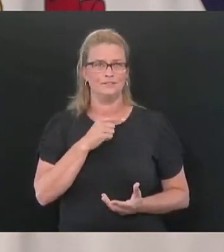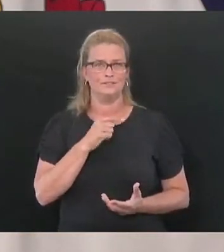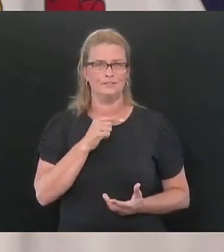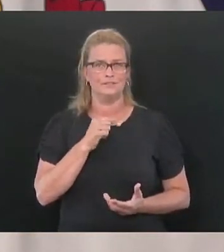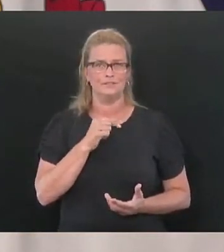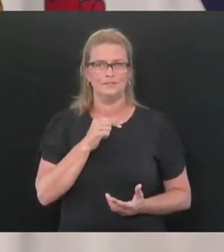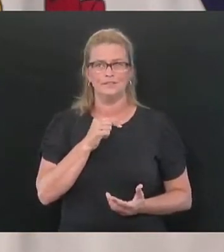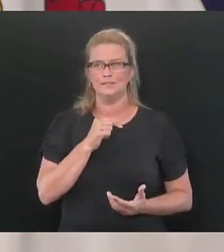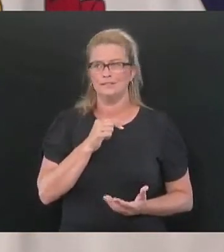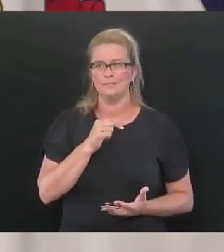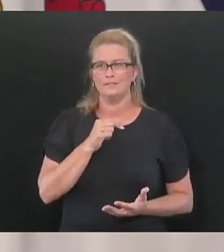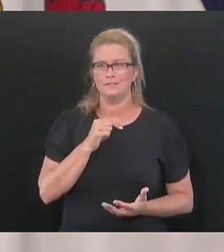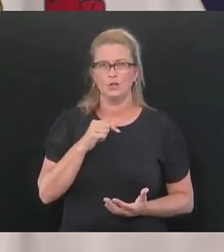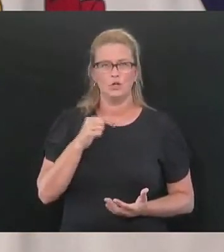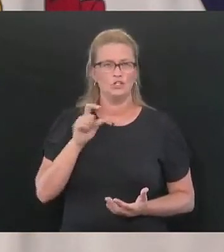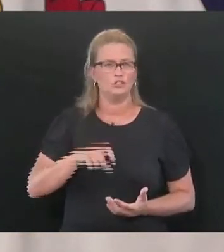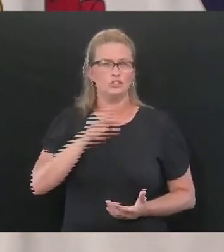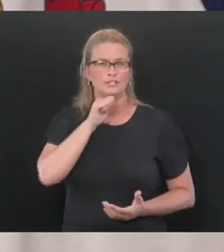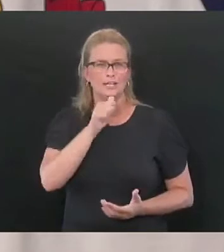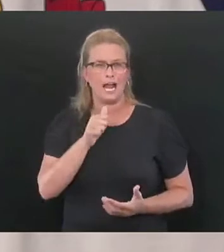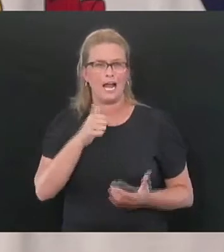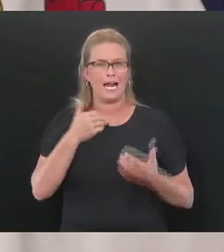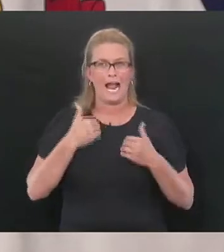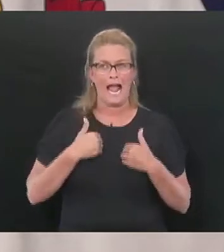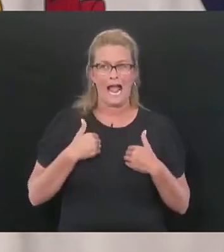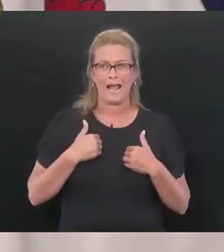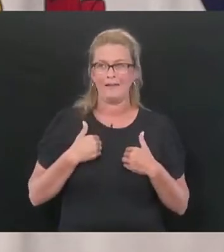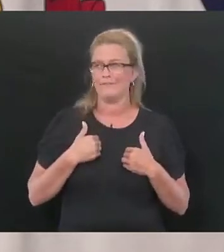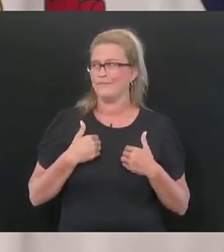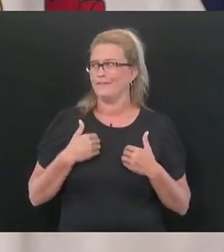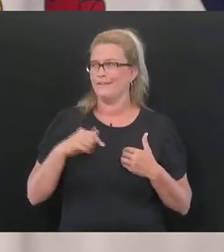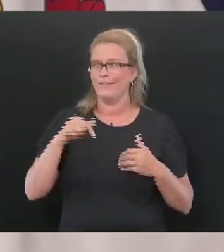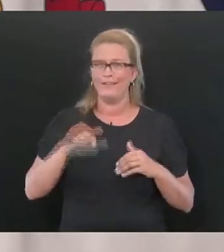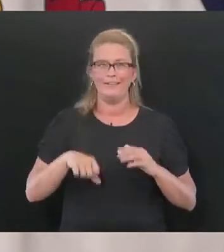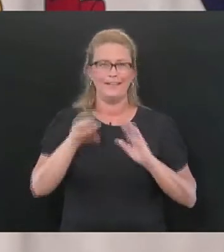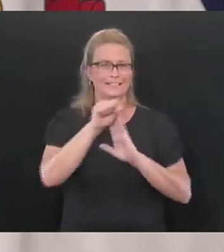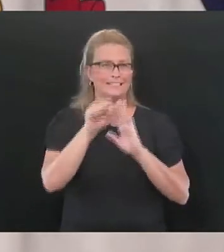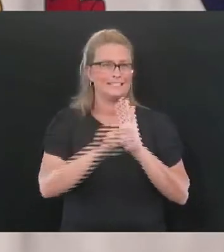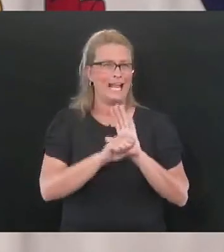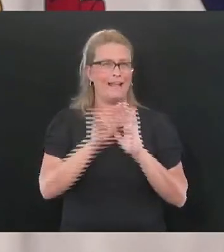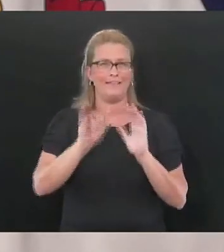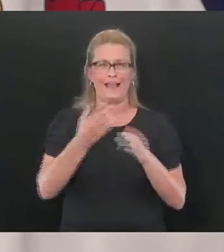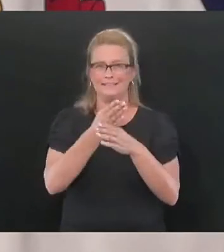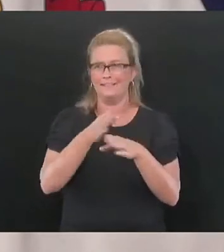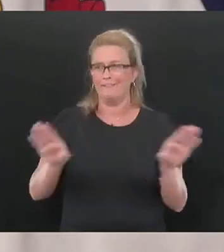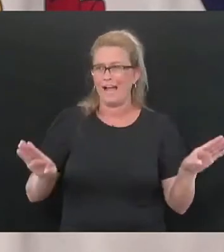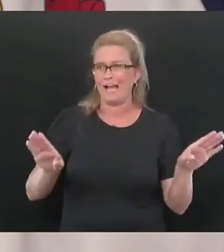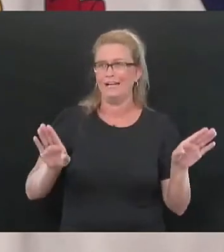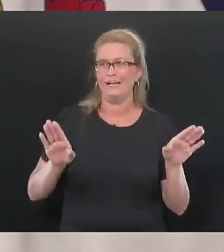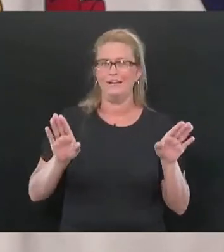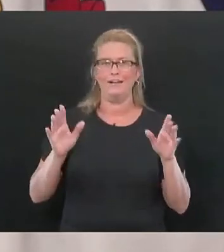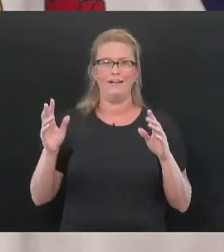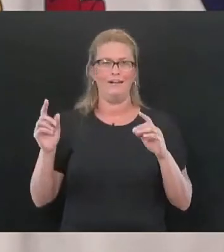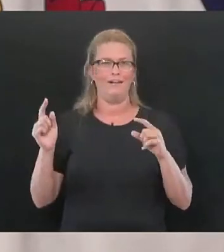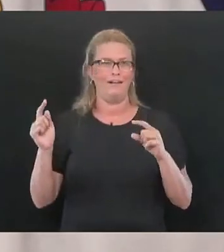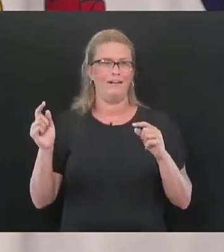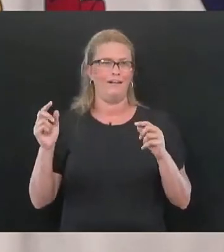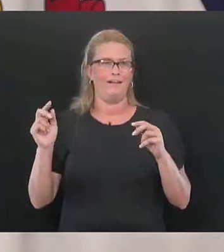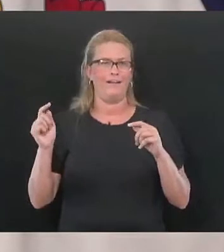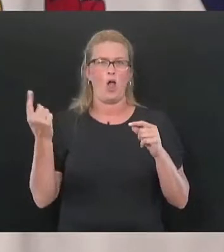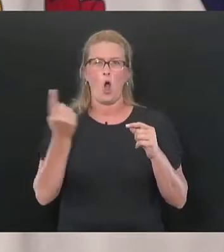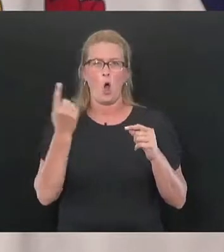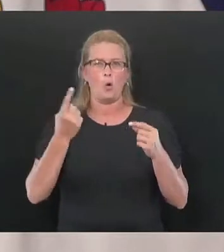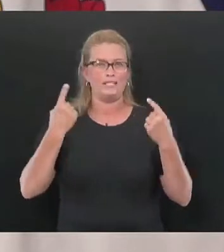that is hung up on sound bites or divisiveness or politics. We shouldn't be